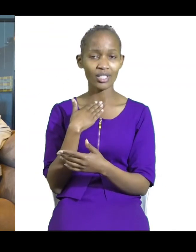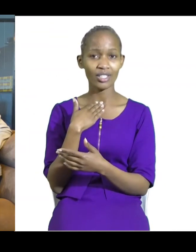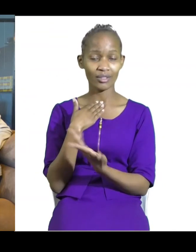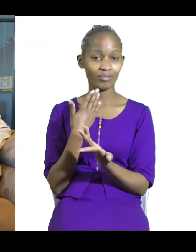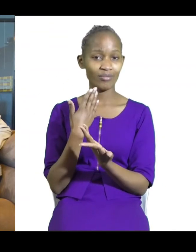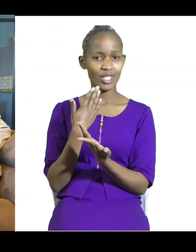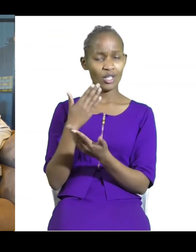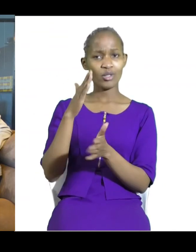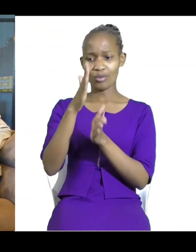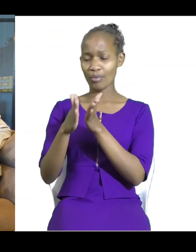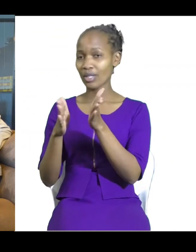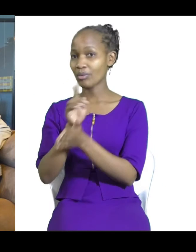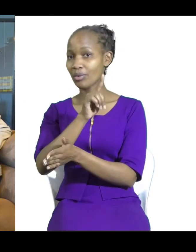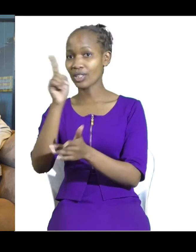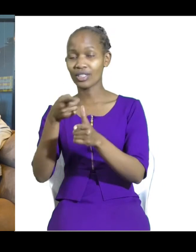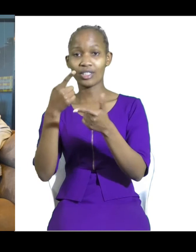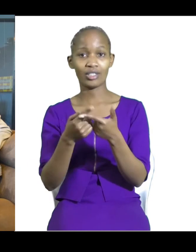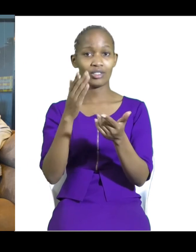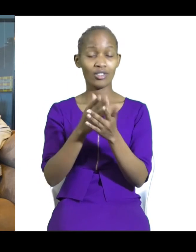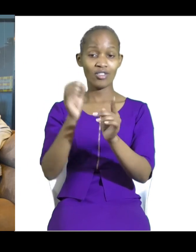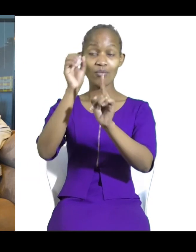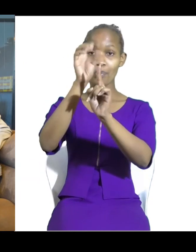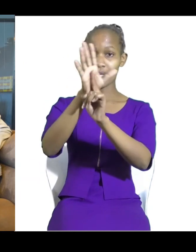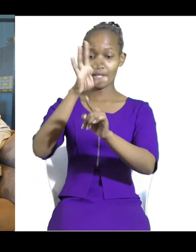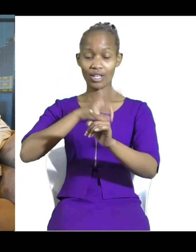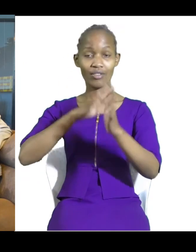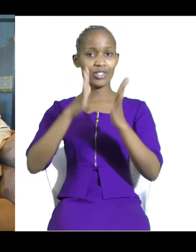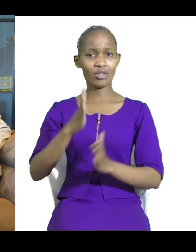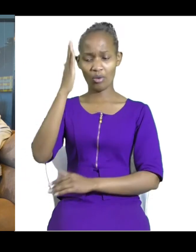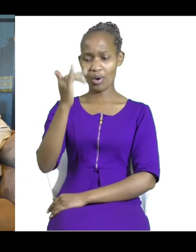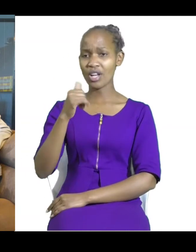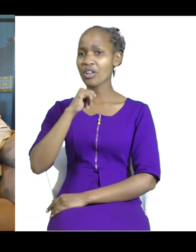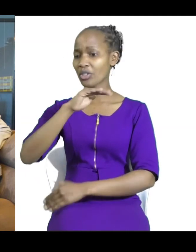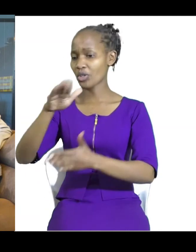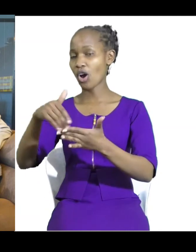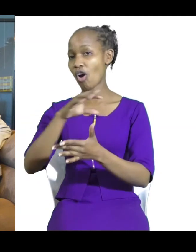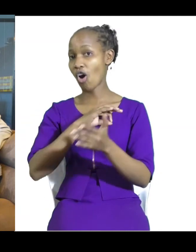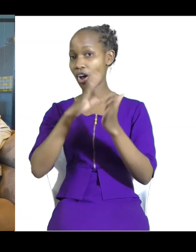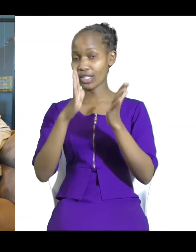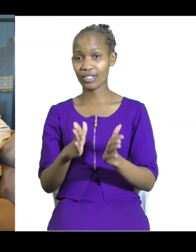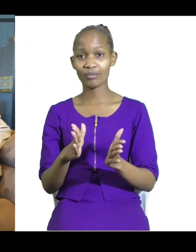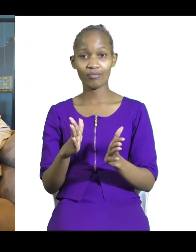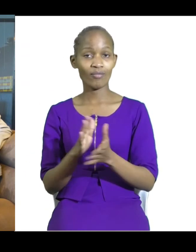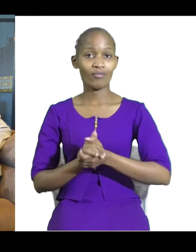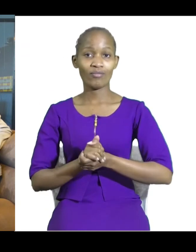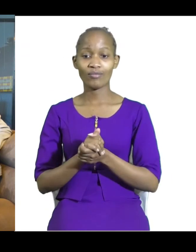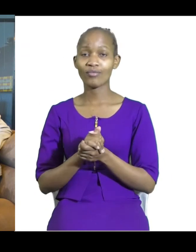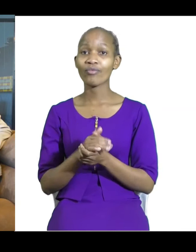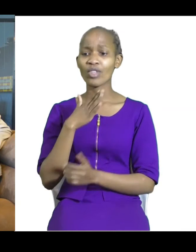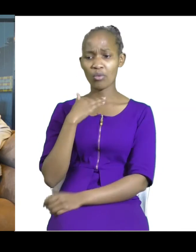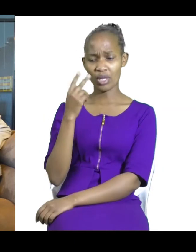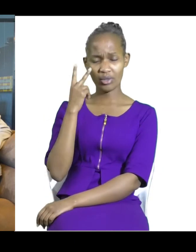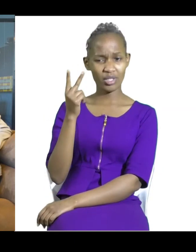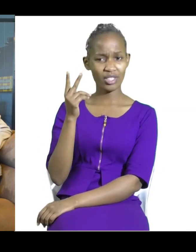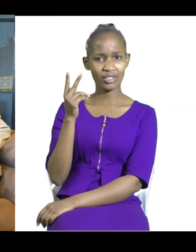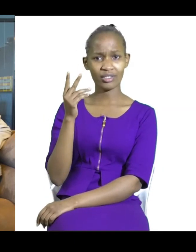to scale. And you'll realize at that point that's when we impact investors, because not every investor just